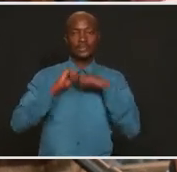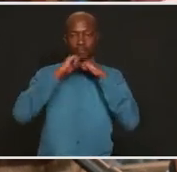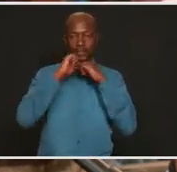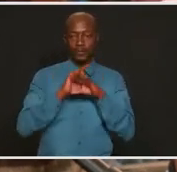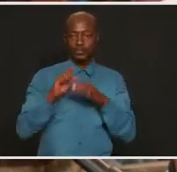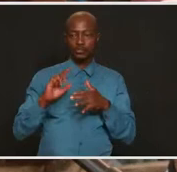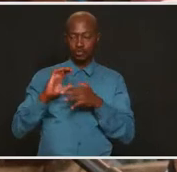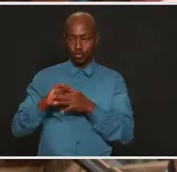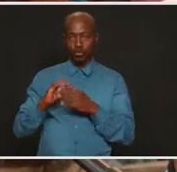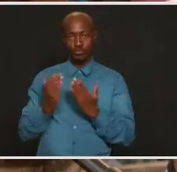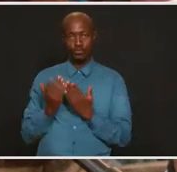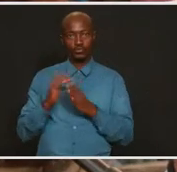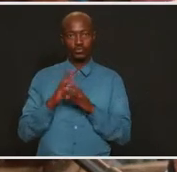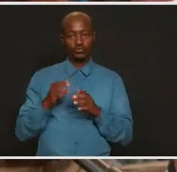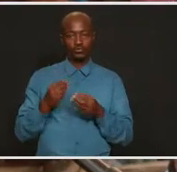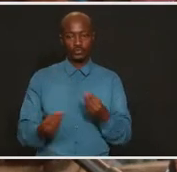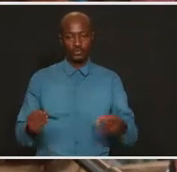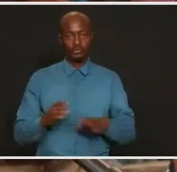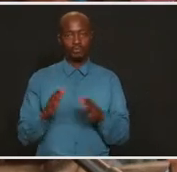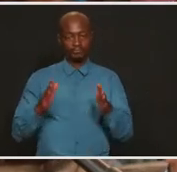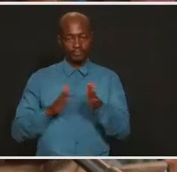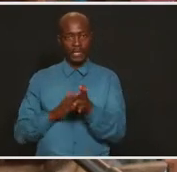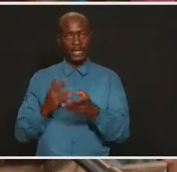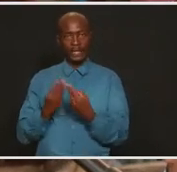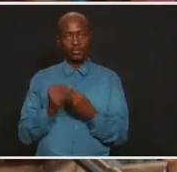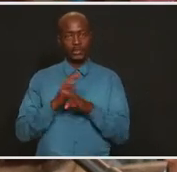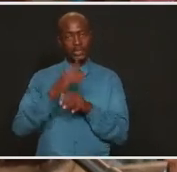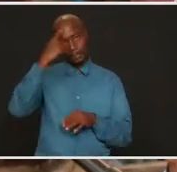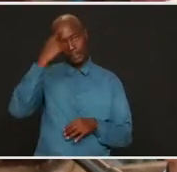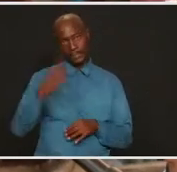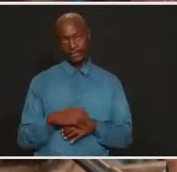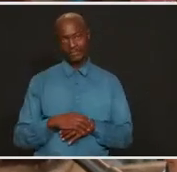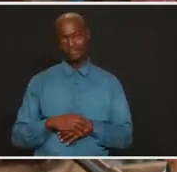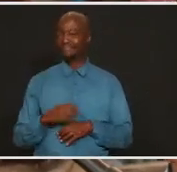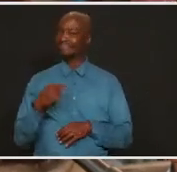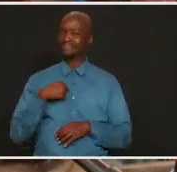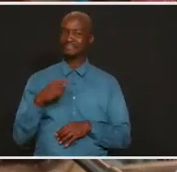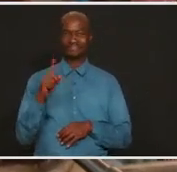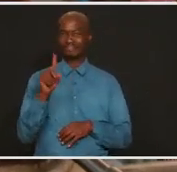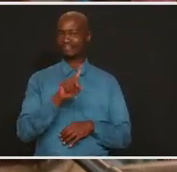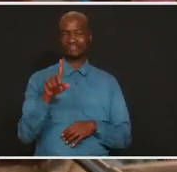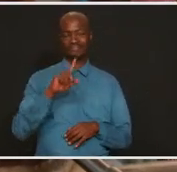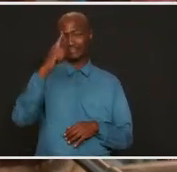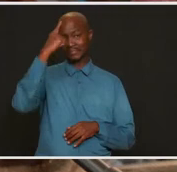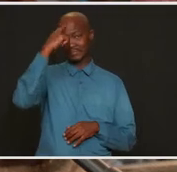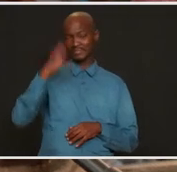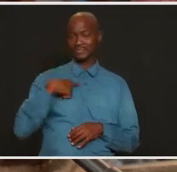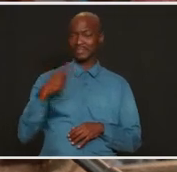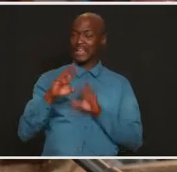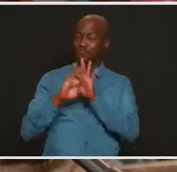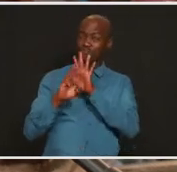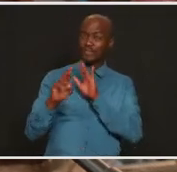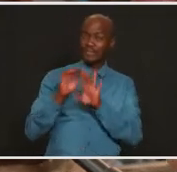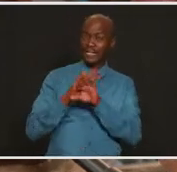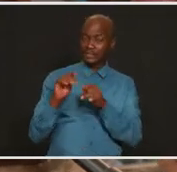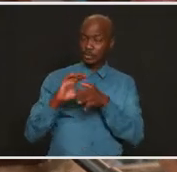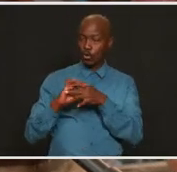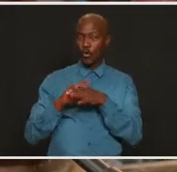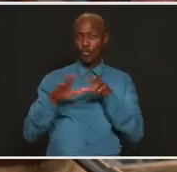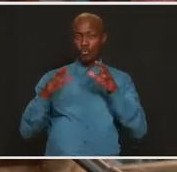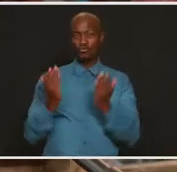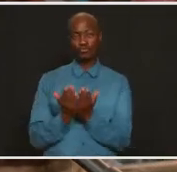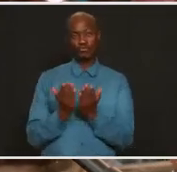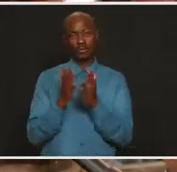rights to homeschool their children in line with their convictions as belief I don't believe they Clause 37 reflect the views of homeschoolers